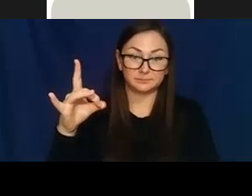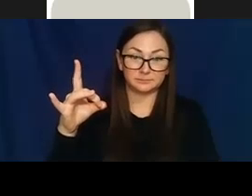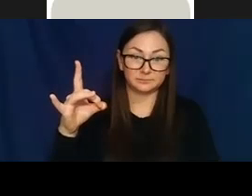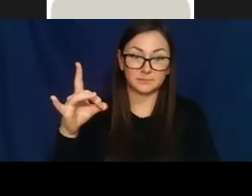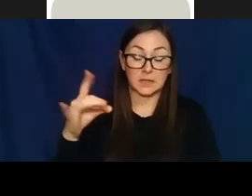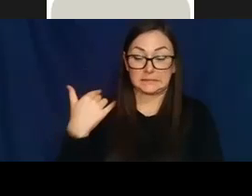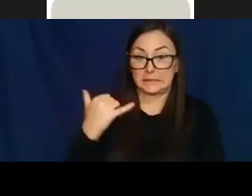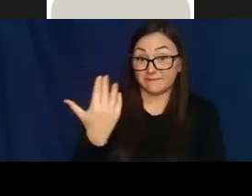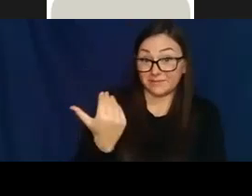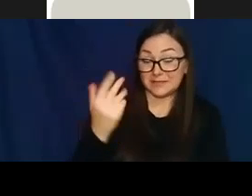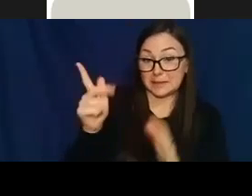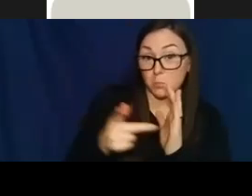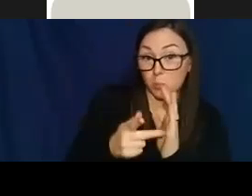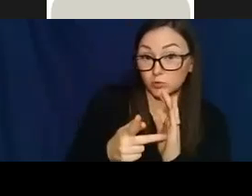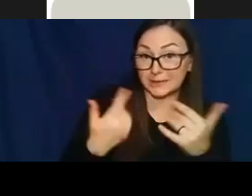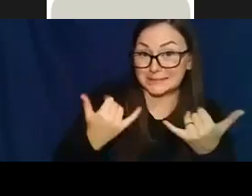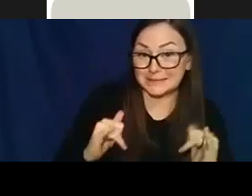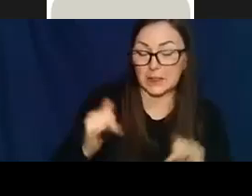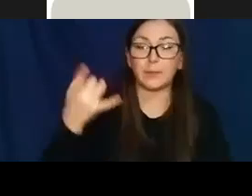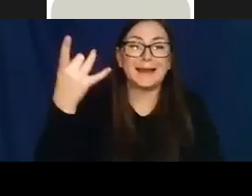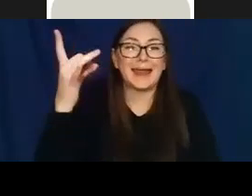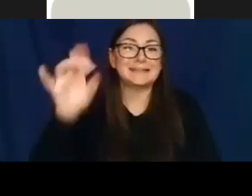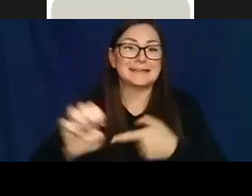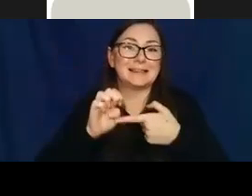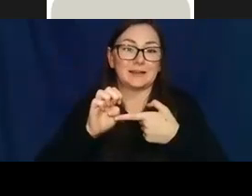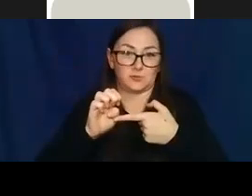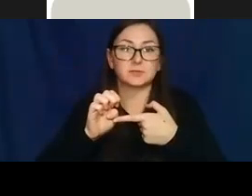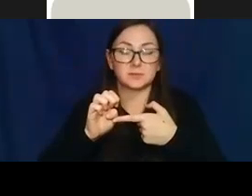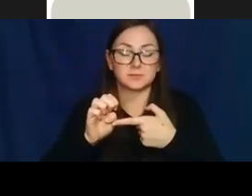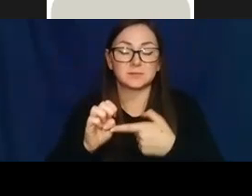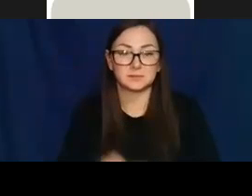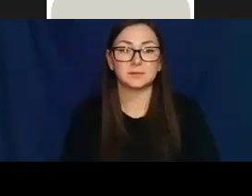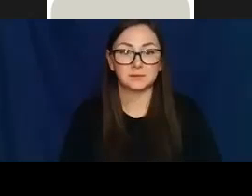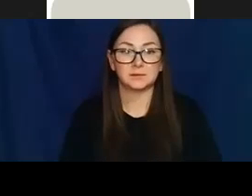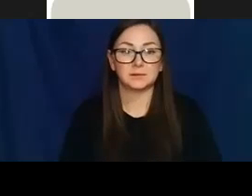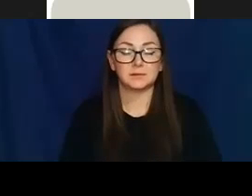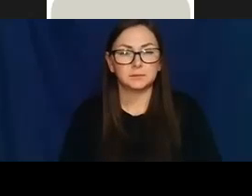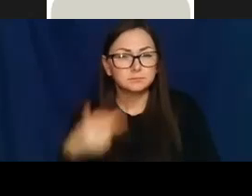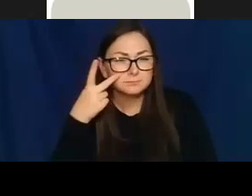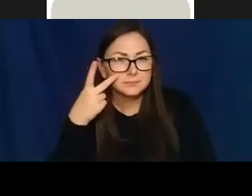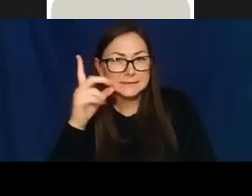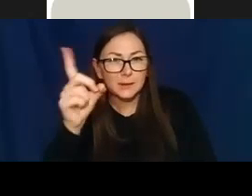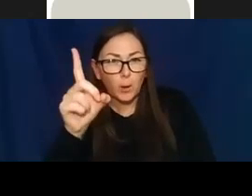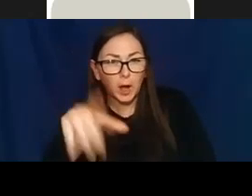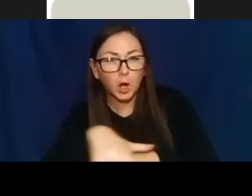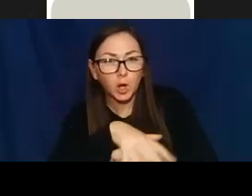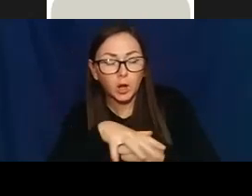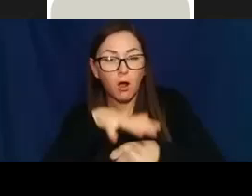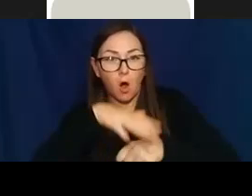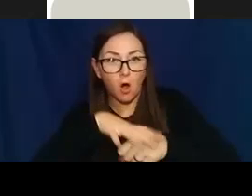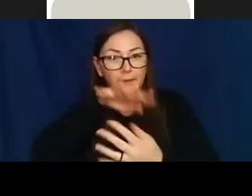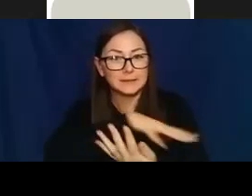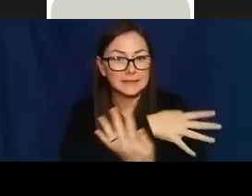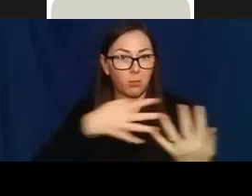now. So by gaining 3 electrons, and also note its position on the periodic table, phosphorus is a